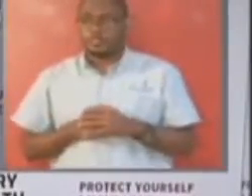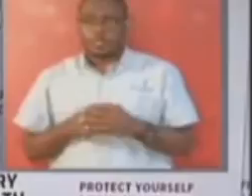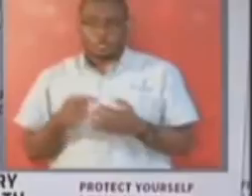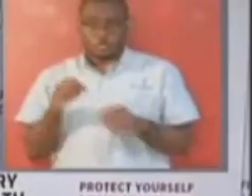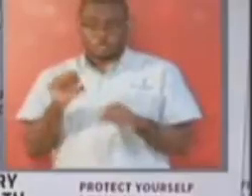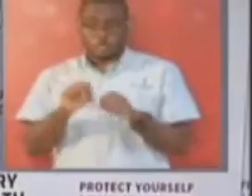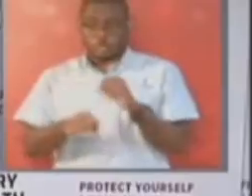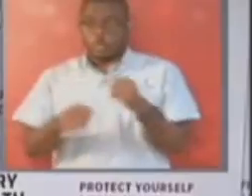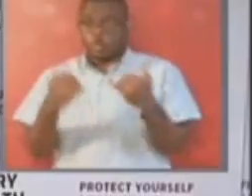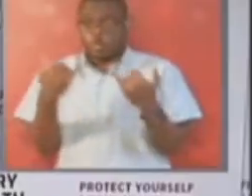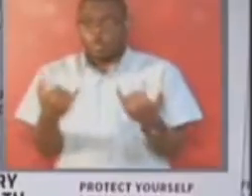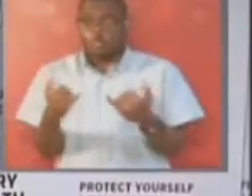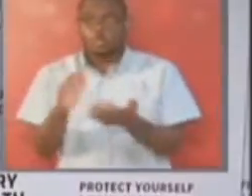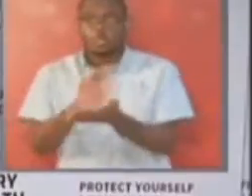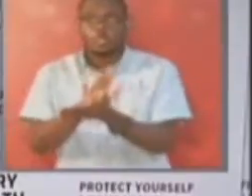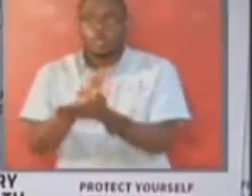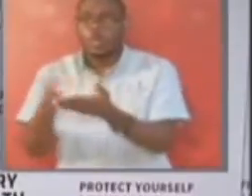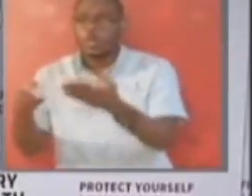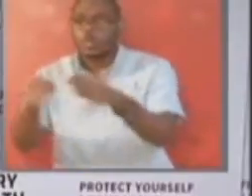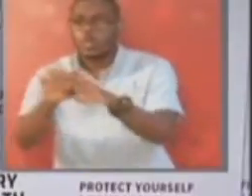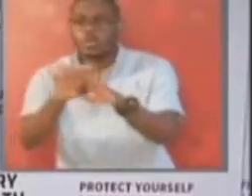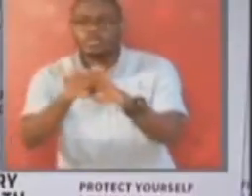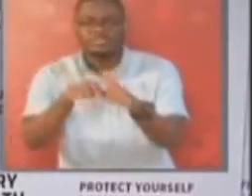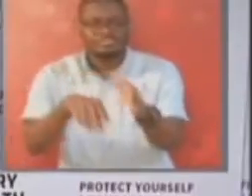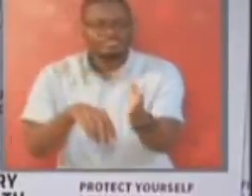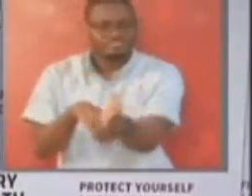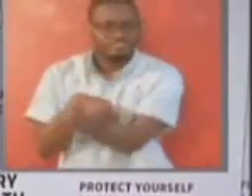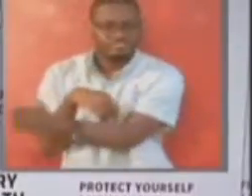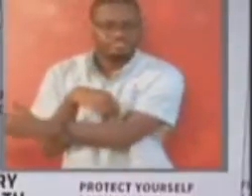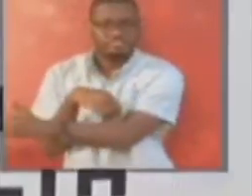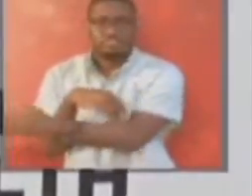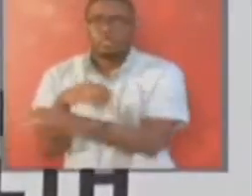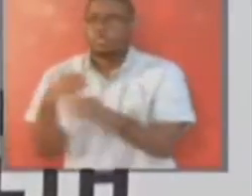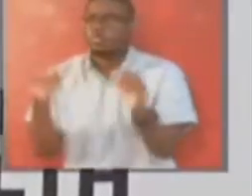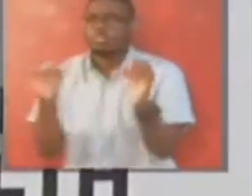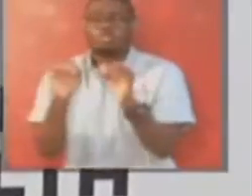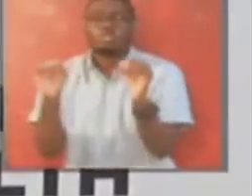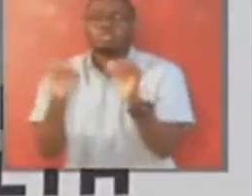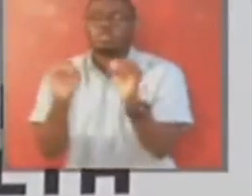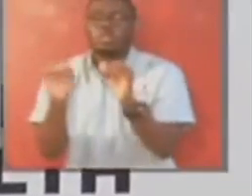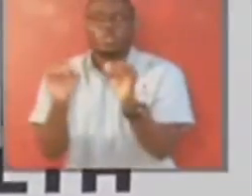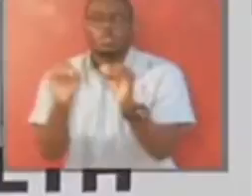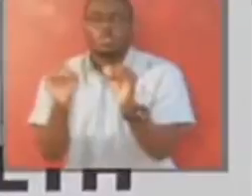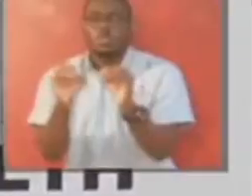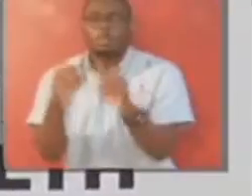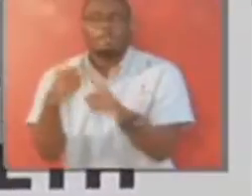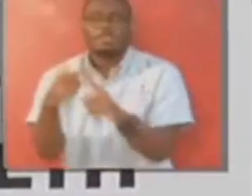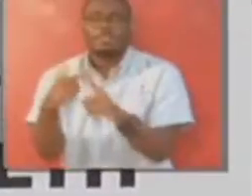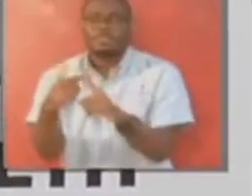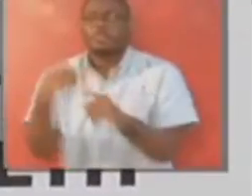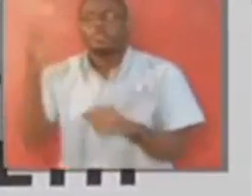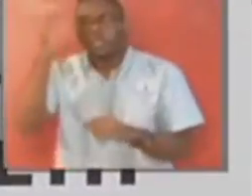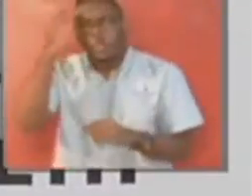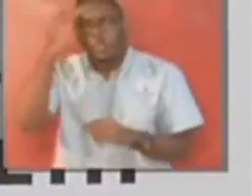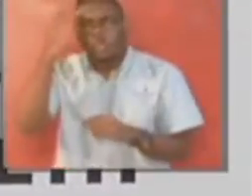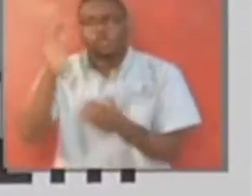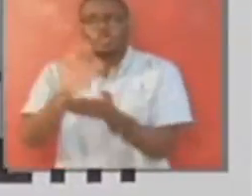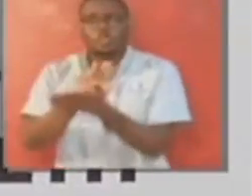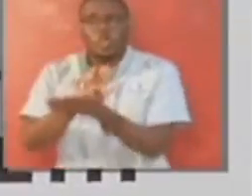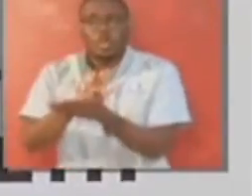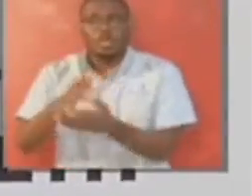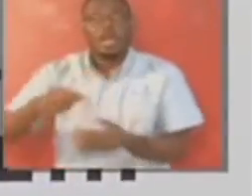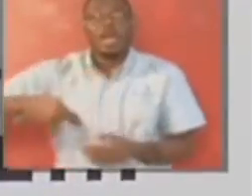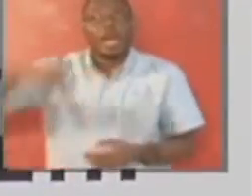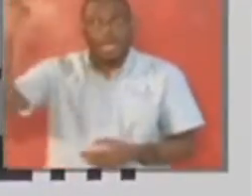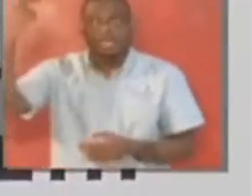the schools are closed, so we obviously can't get cases from schools, although schools are known to be high-risk settings for transmission of this